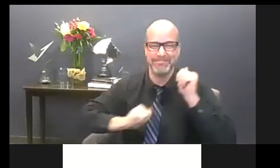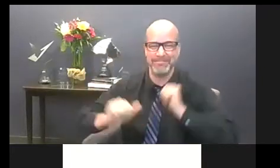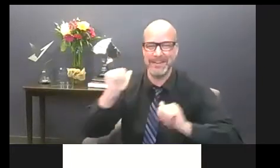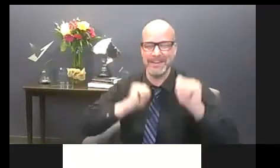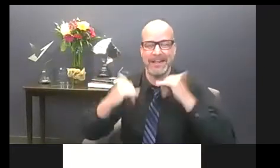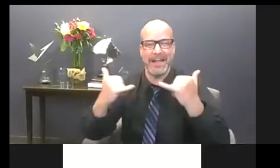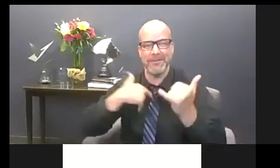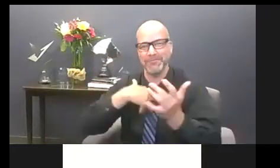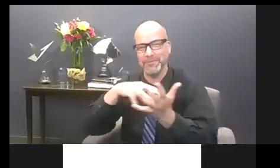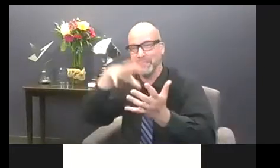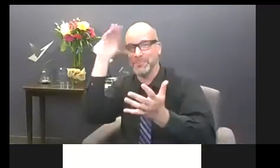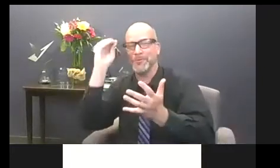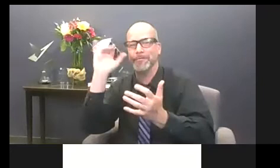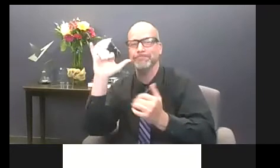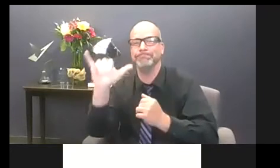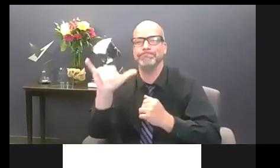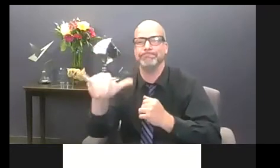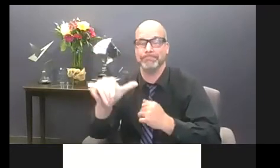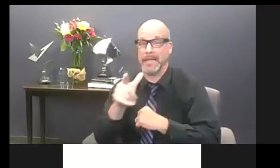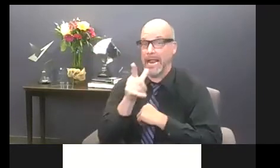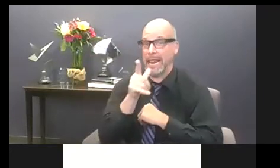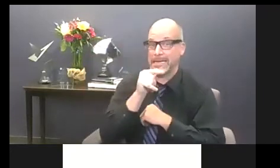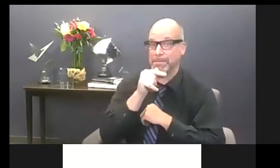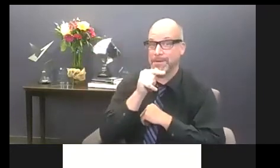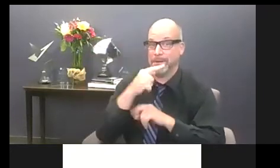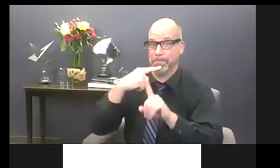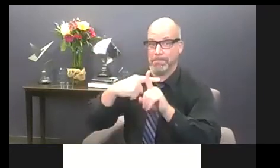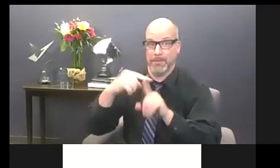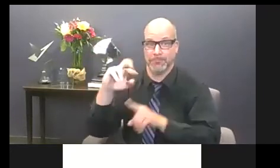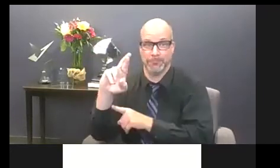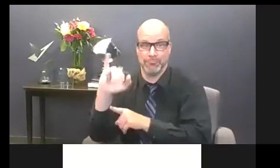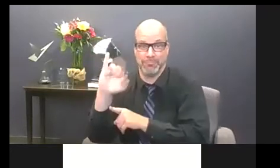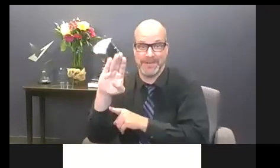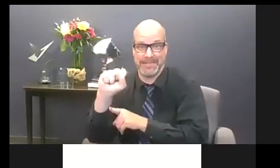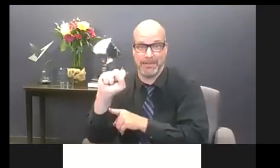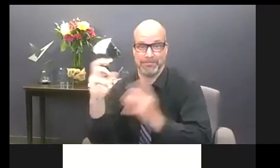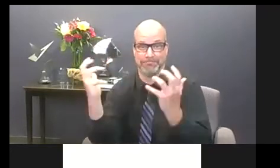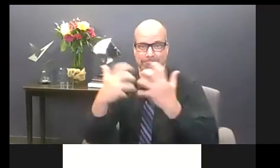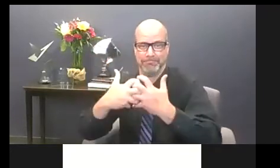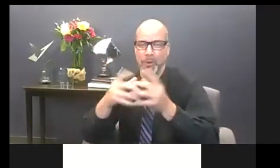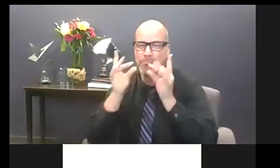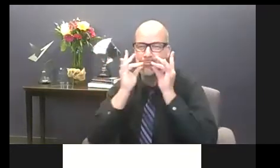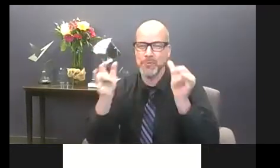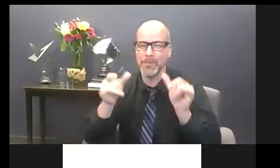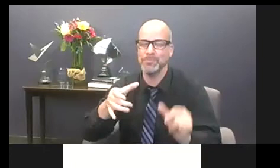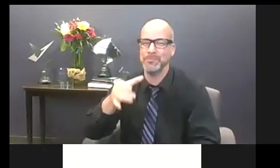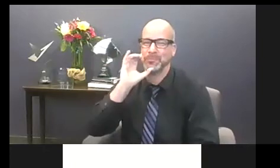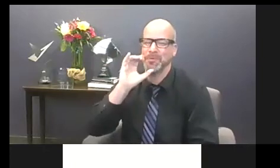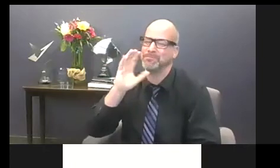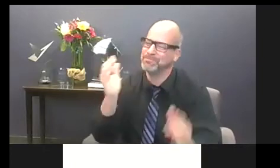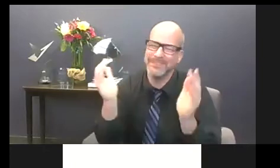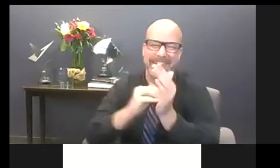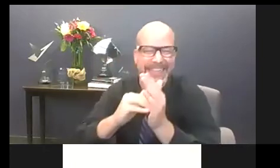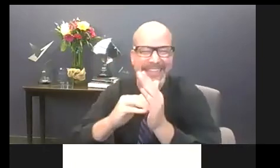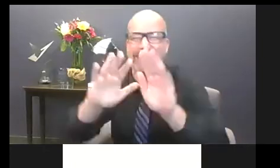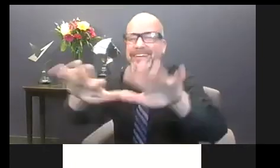a amazing performance tonight. And I've learned that lemonade plus ribs makes